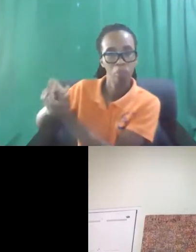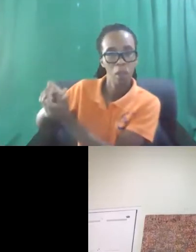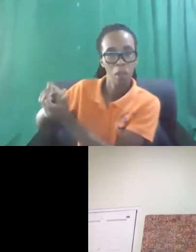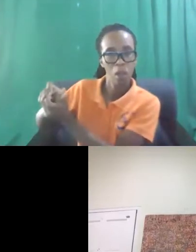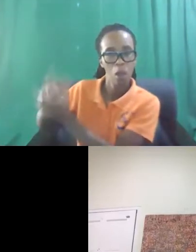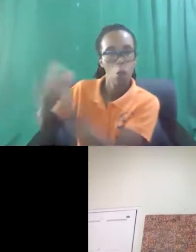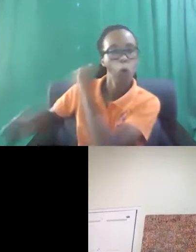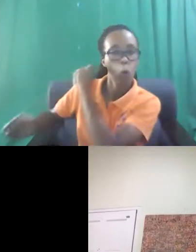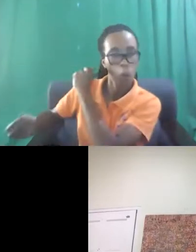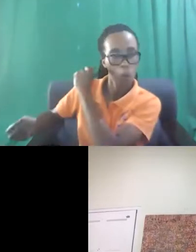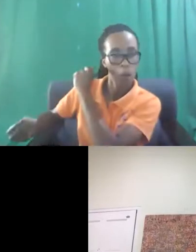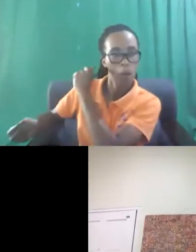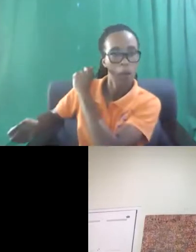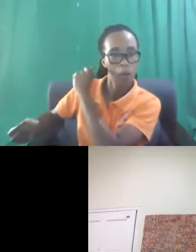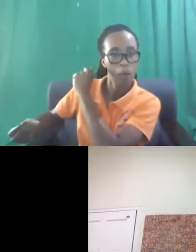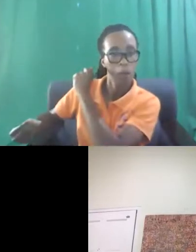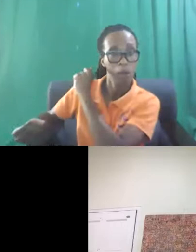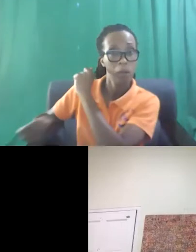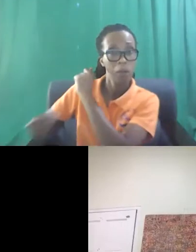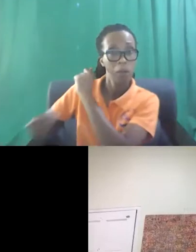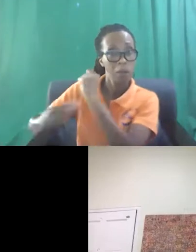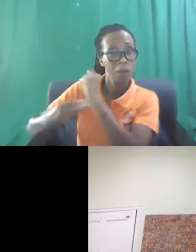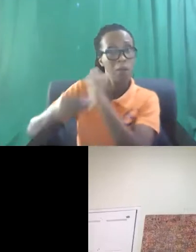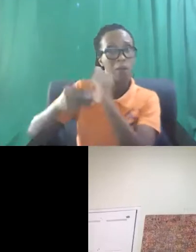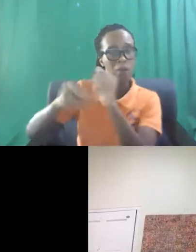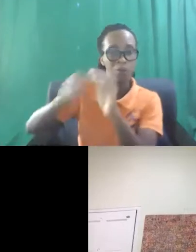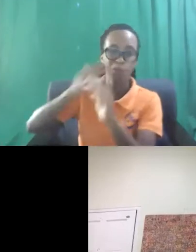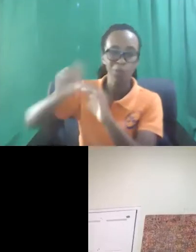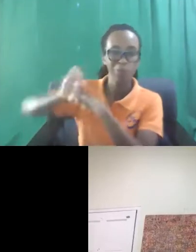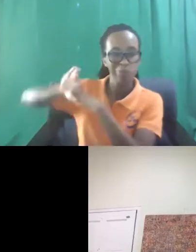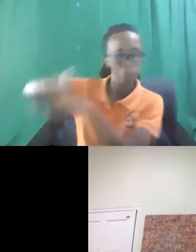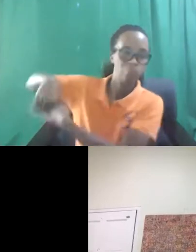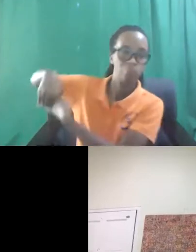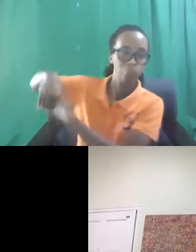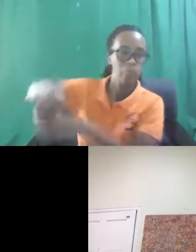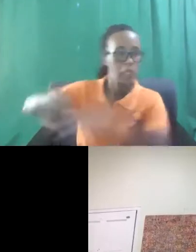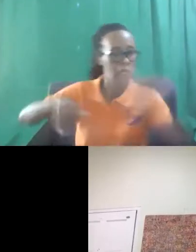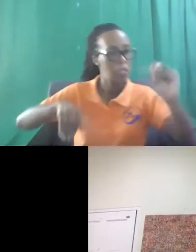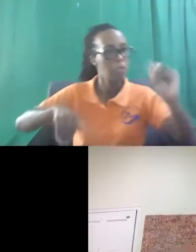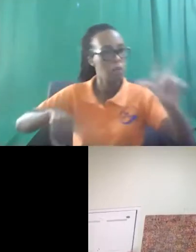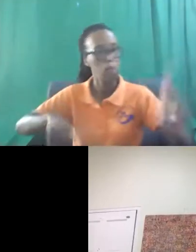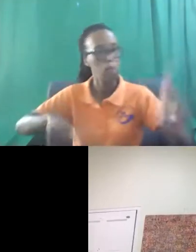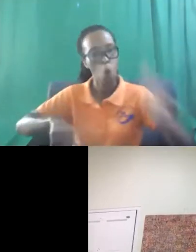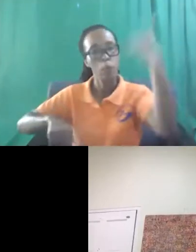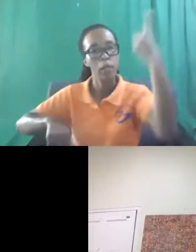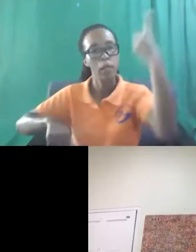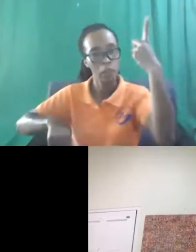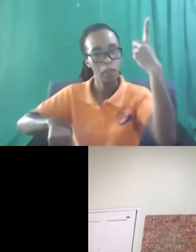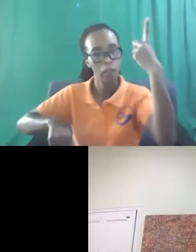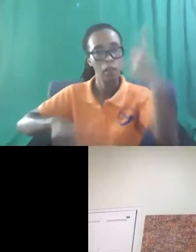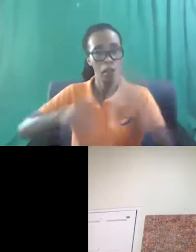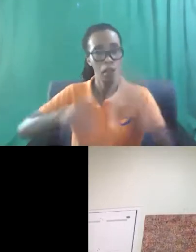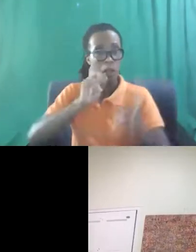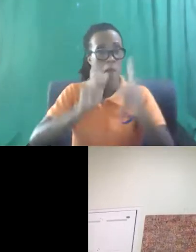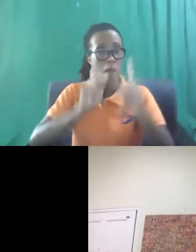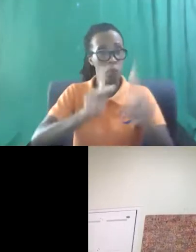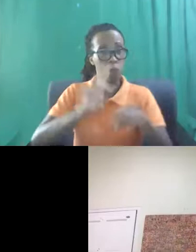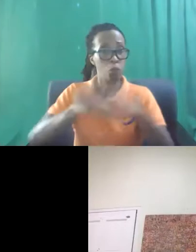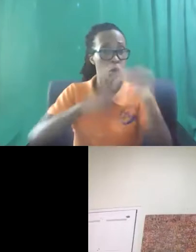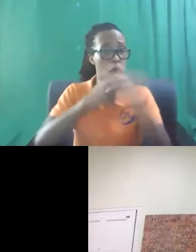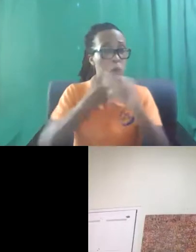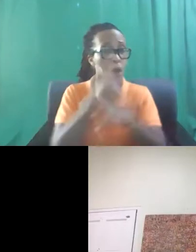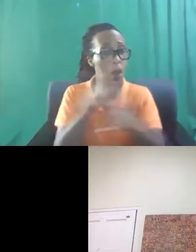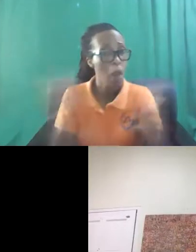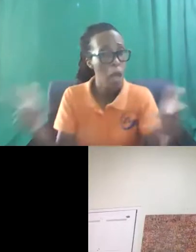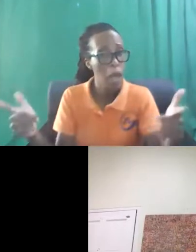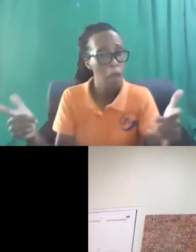But it's not really disappearing, it's being forced out. It's being crushed. People talk about language endangerments and languages disappear. They don't